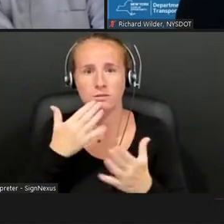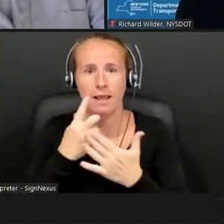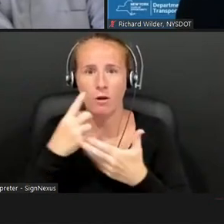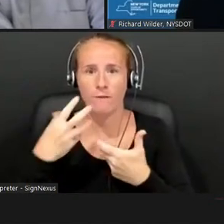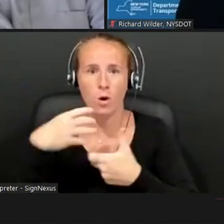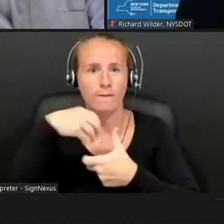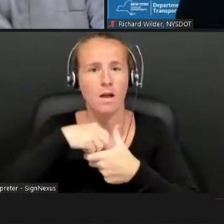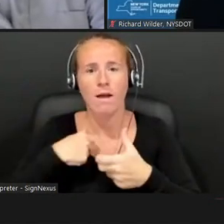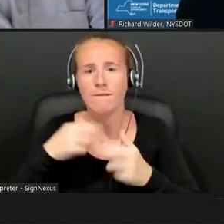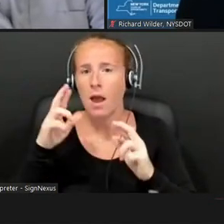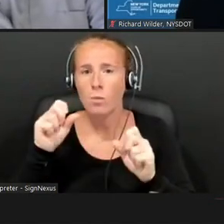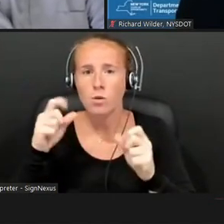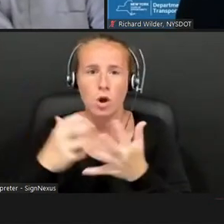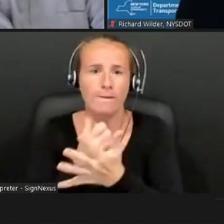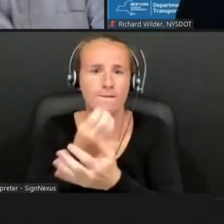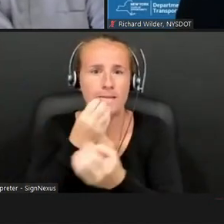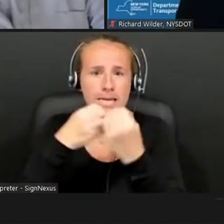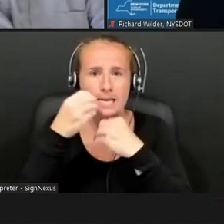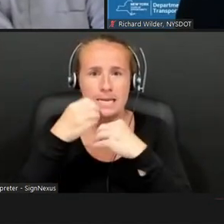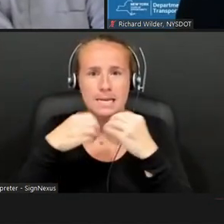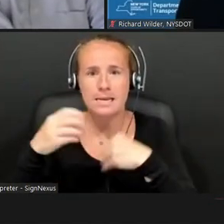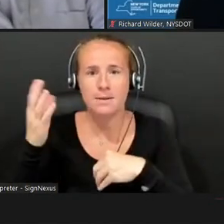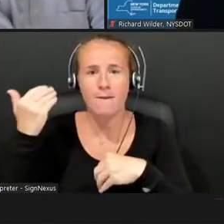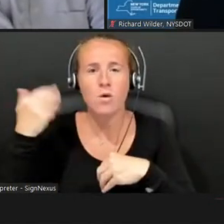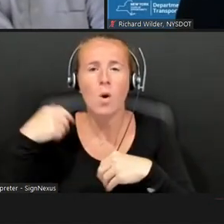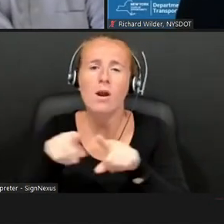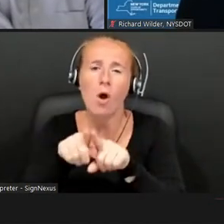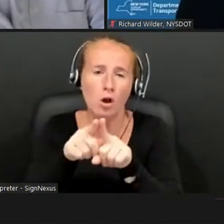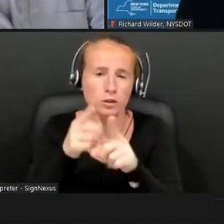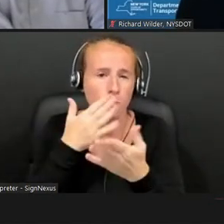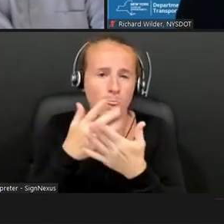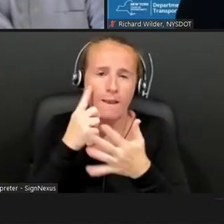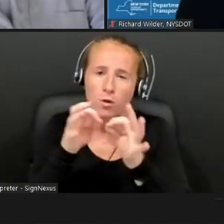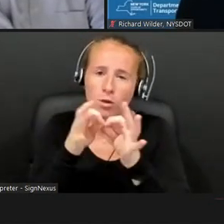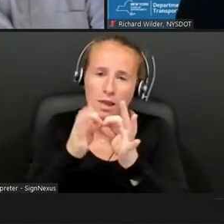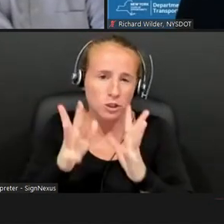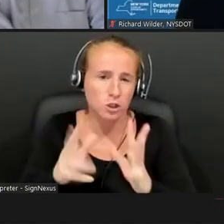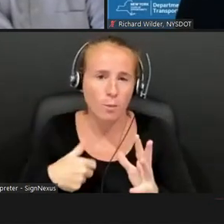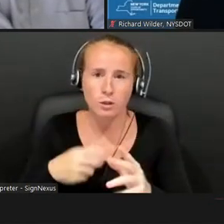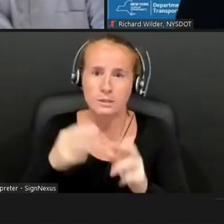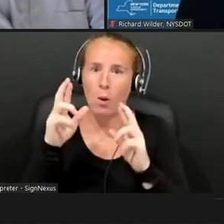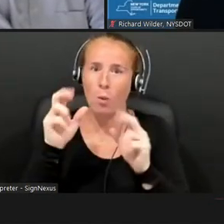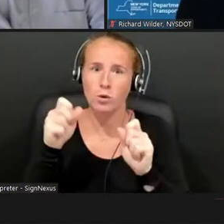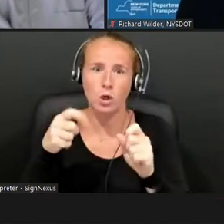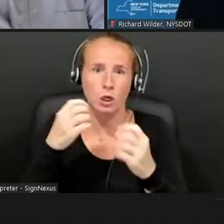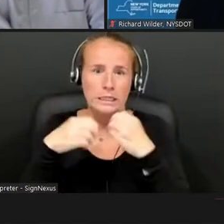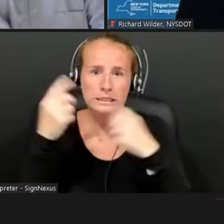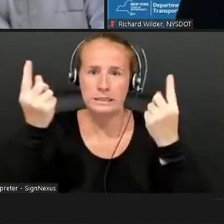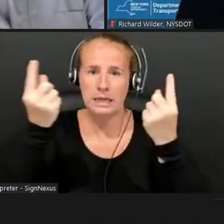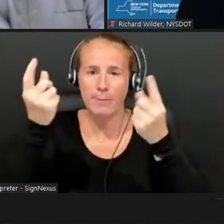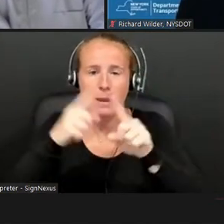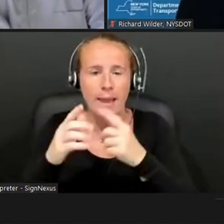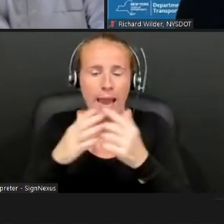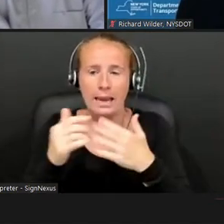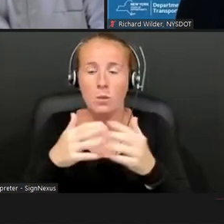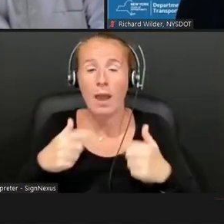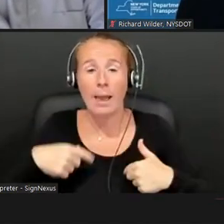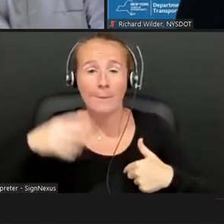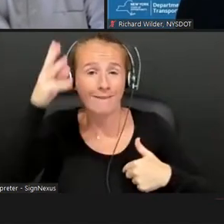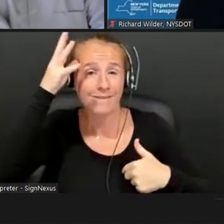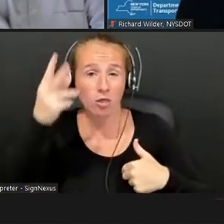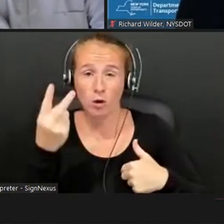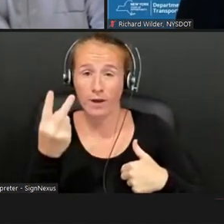get some food at some point and also to the translators I hope you're able to eat something uh uh I am a I'm a father of